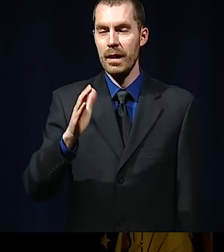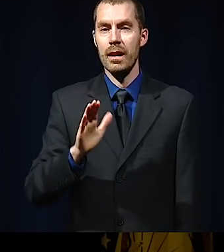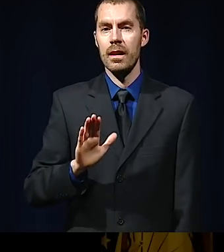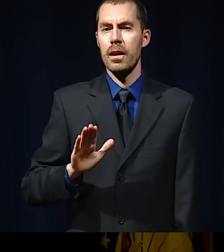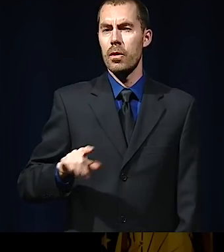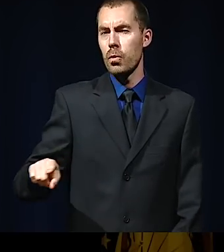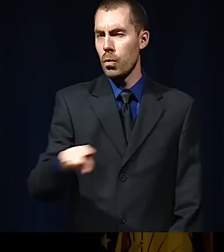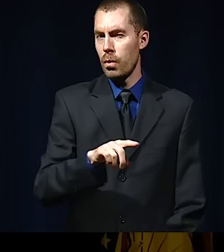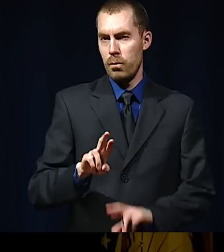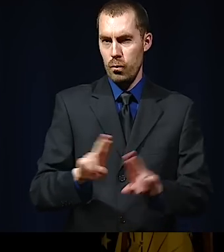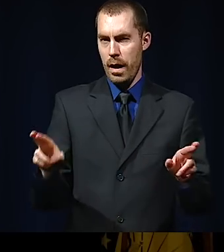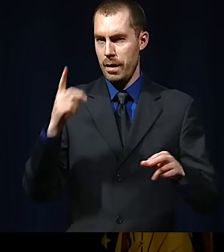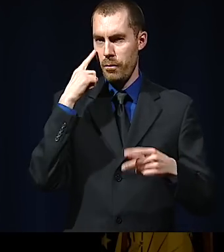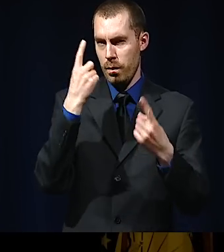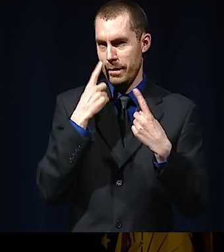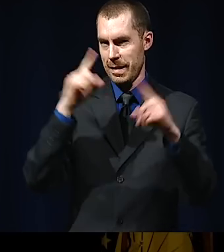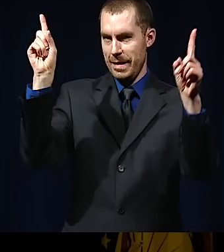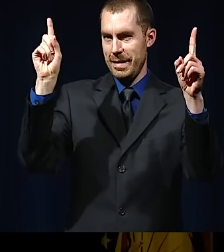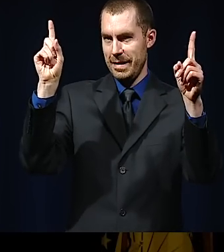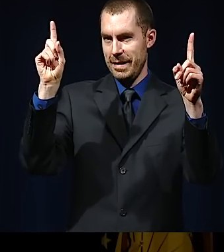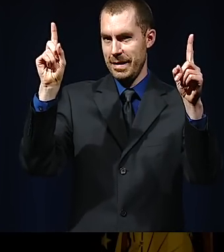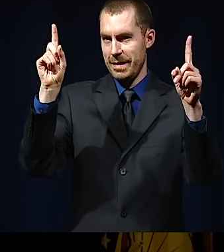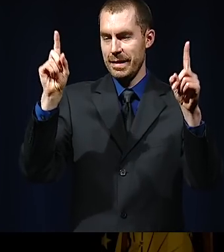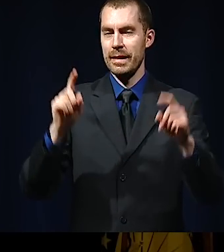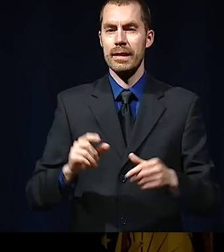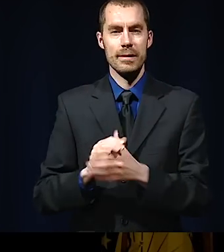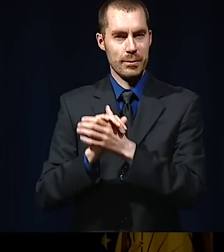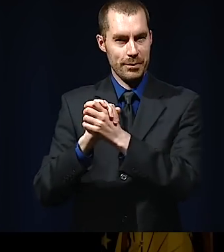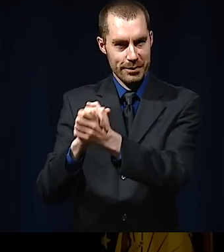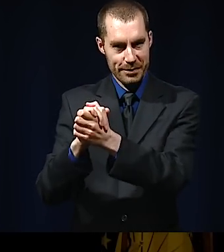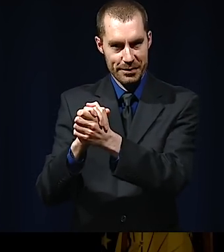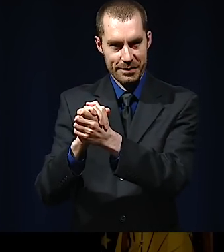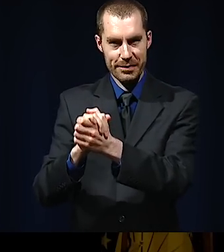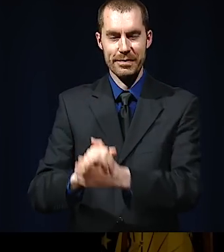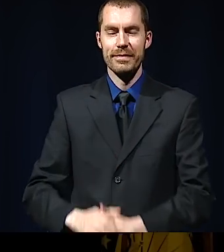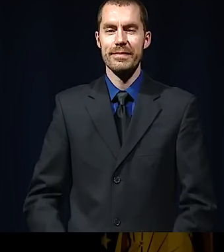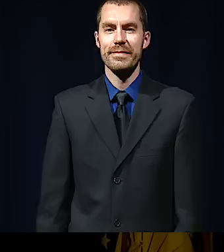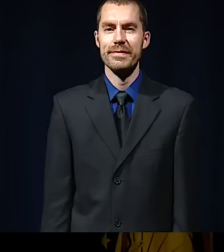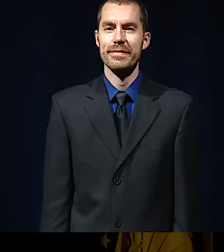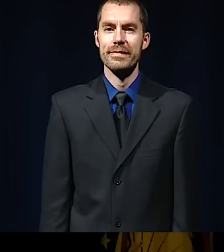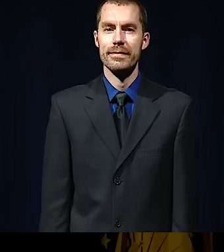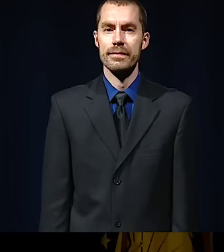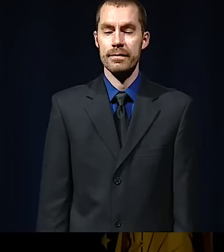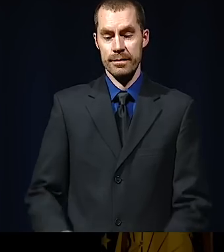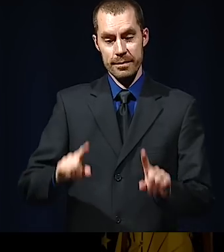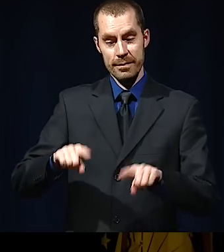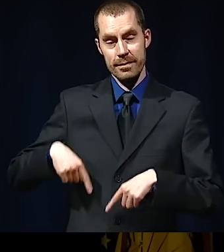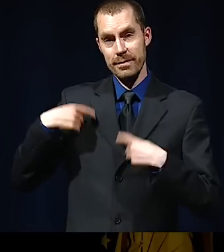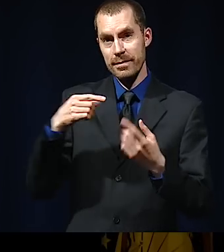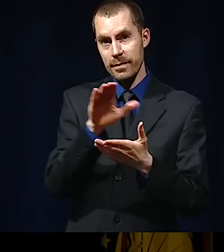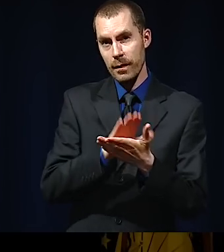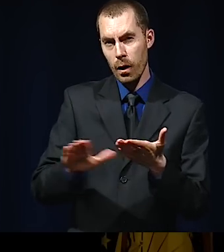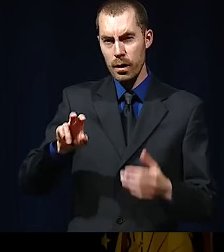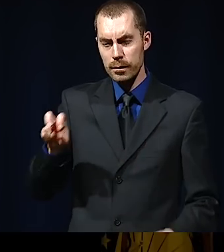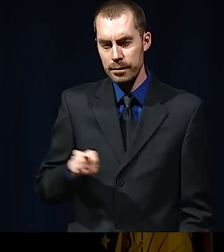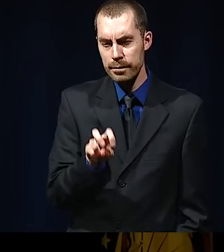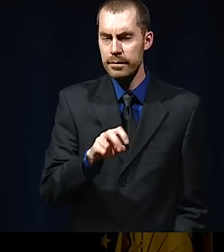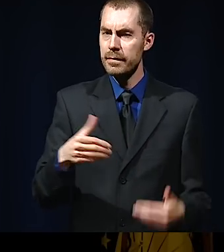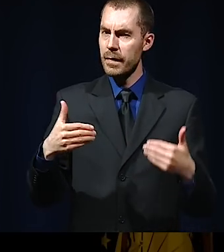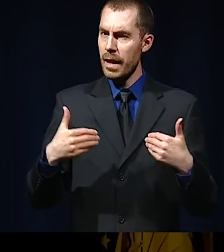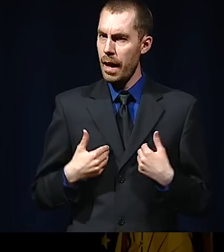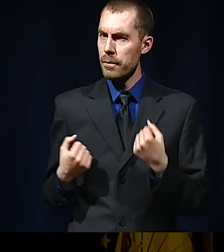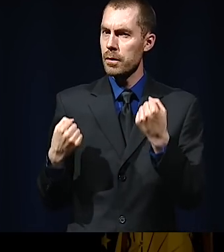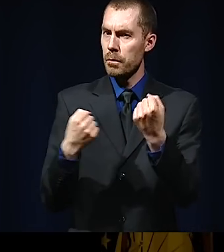Success at all levels is in your hands. Congratulations. Throughout your journey, you were supported